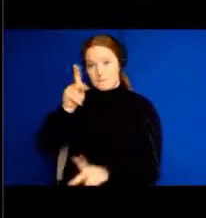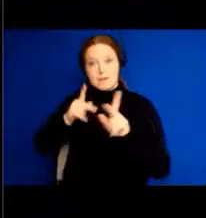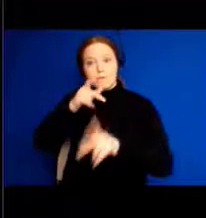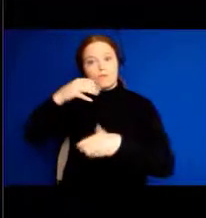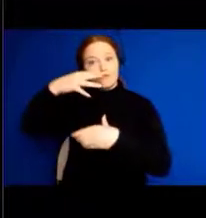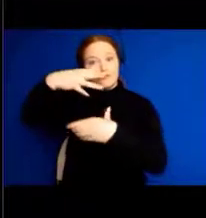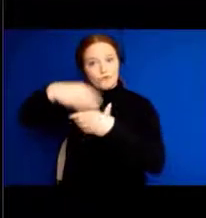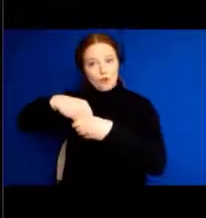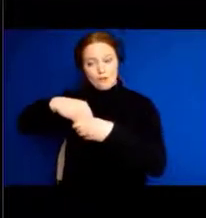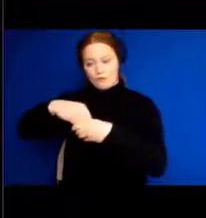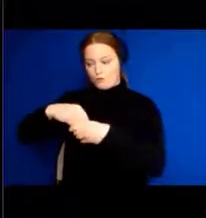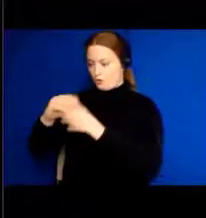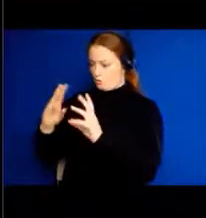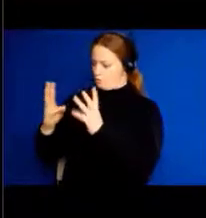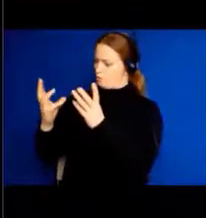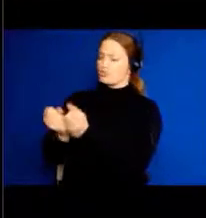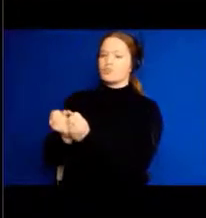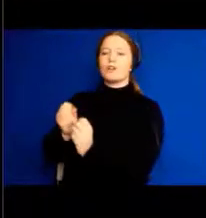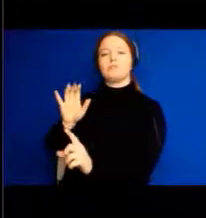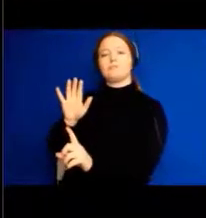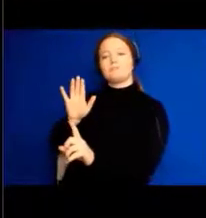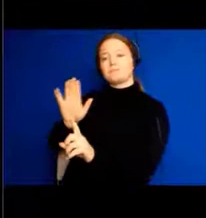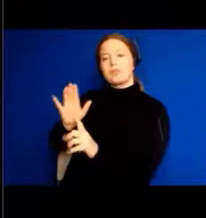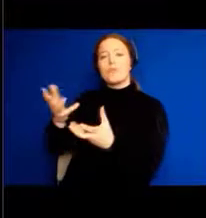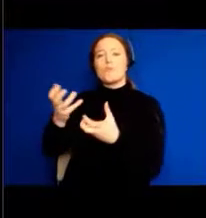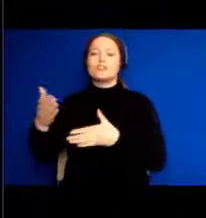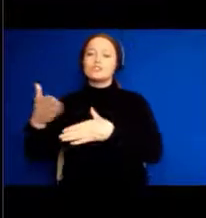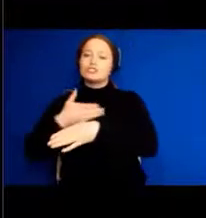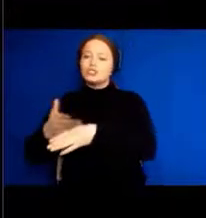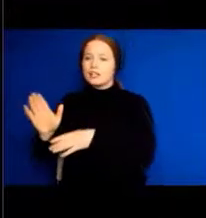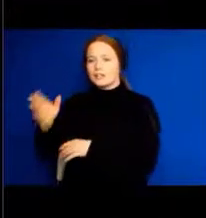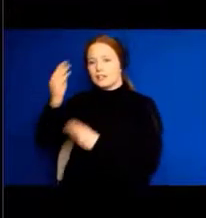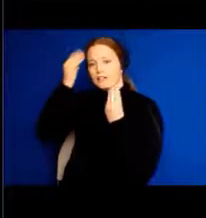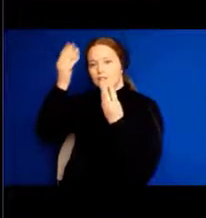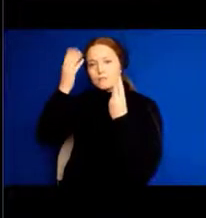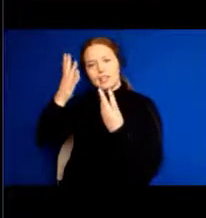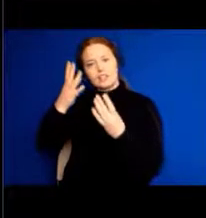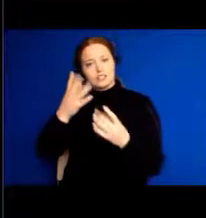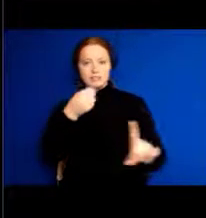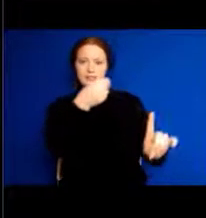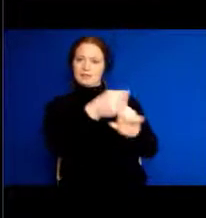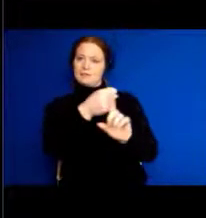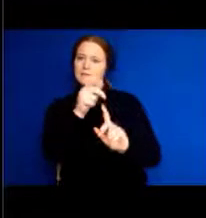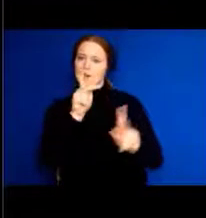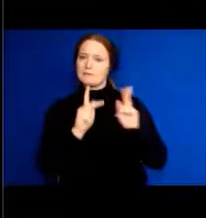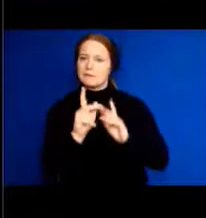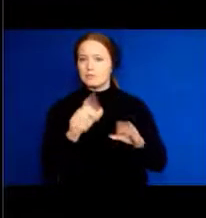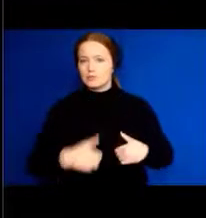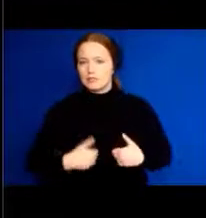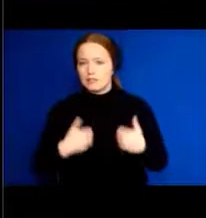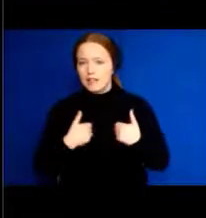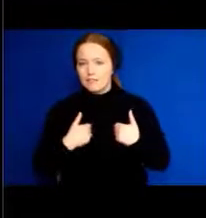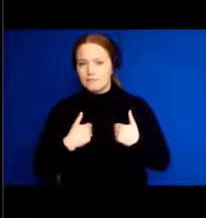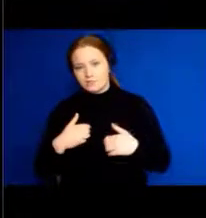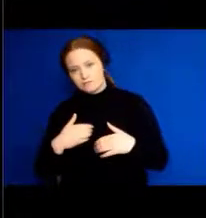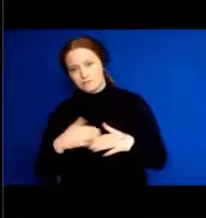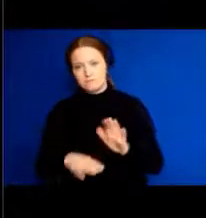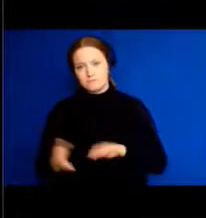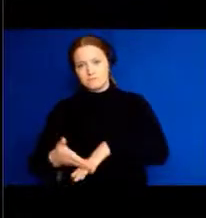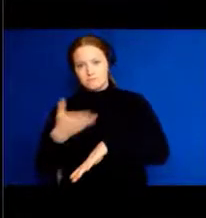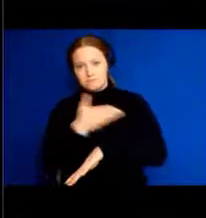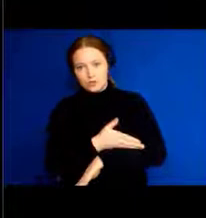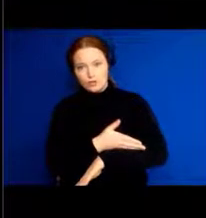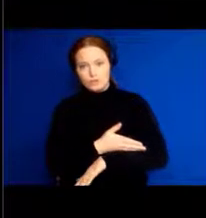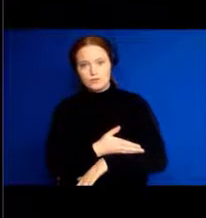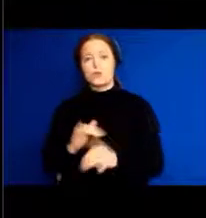we realized that in order to counteract this dominant story about dementia as decline, we need to have a community